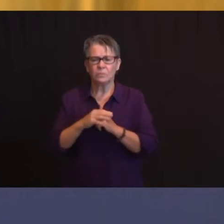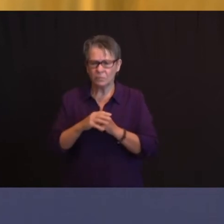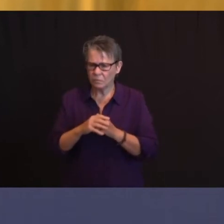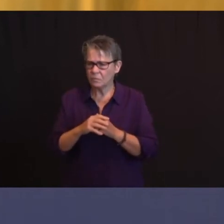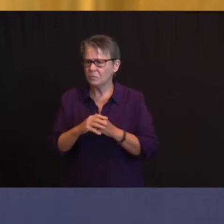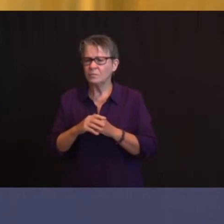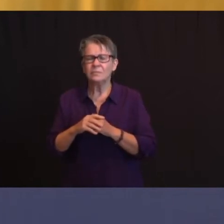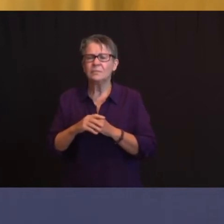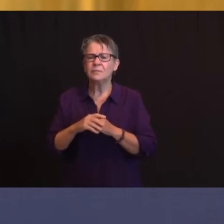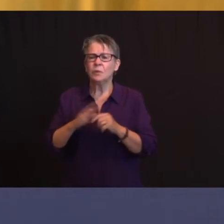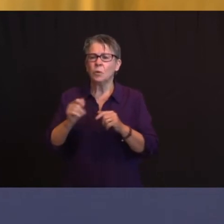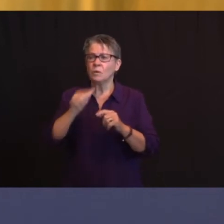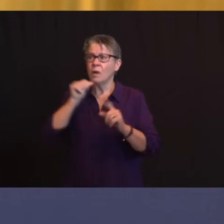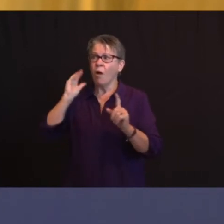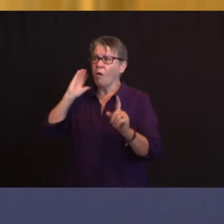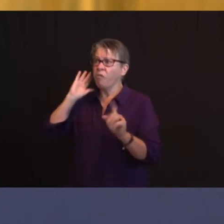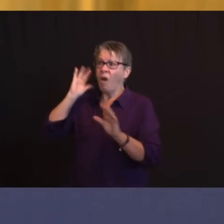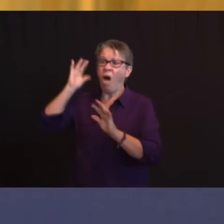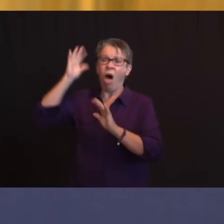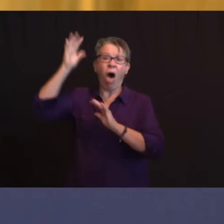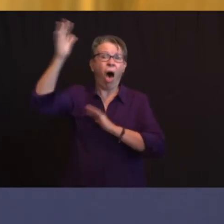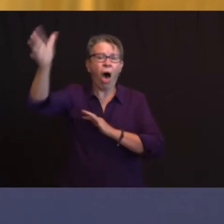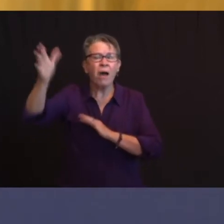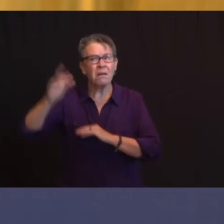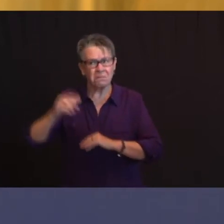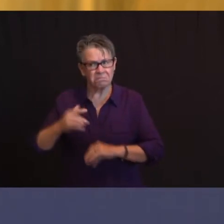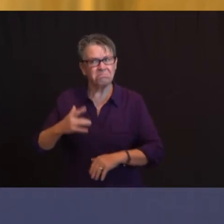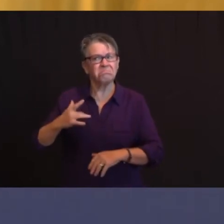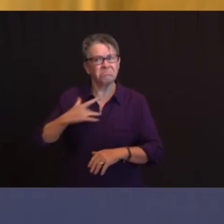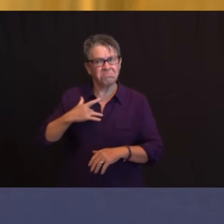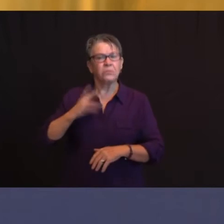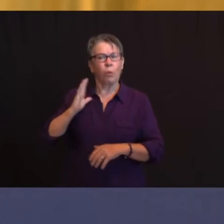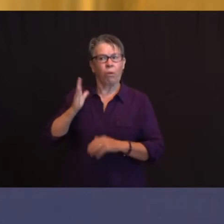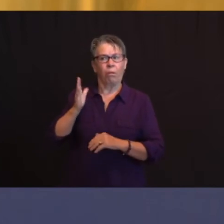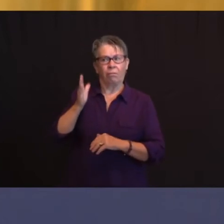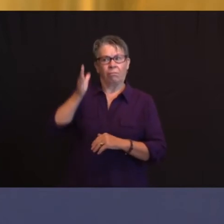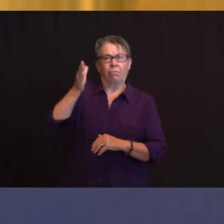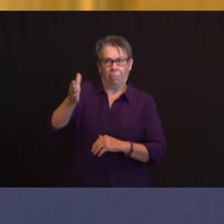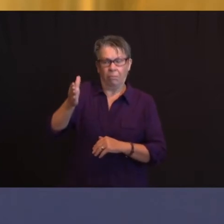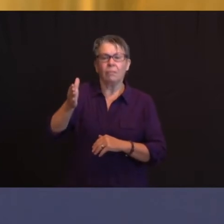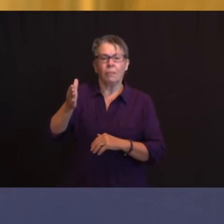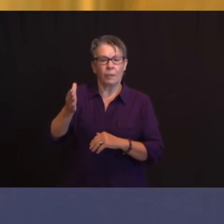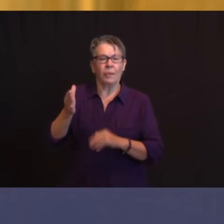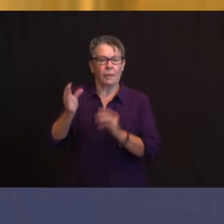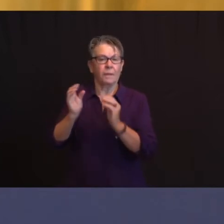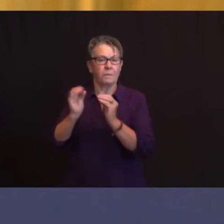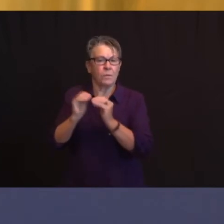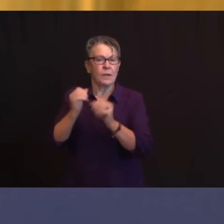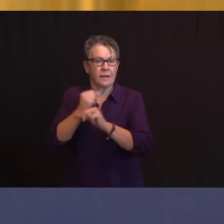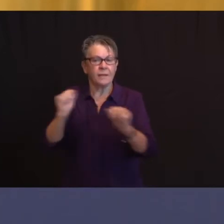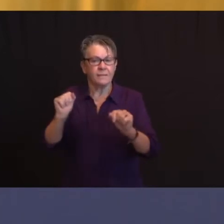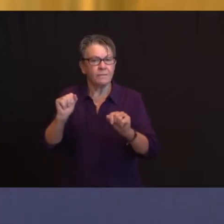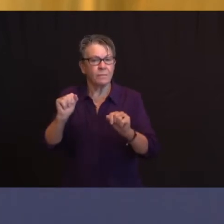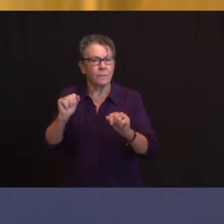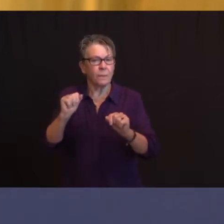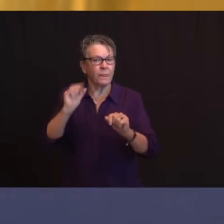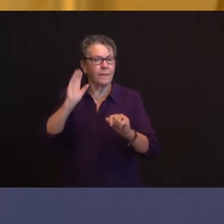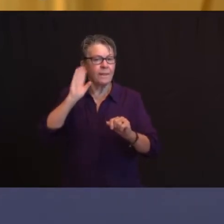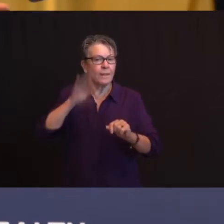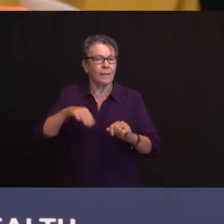a few months away. Between now, particularly with this cold weather, we just got to do the right thing, folks. God bless you all, and thank you.